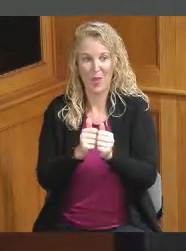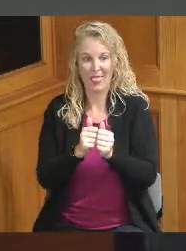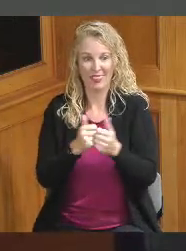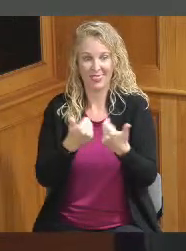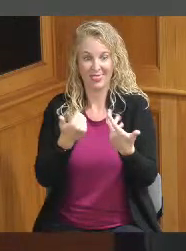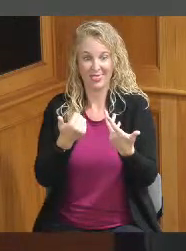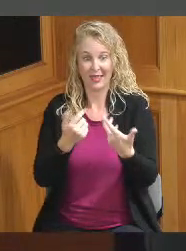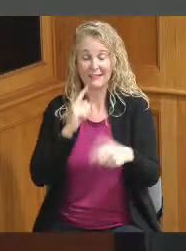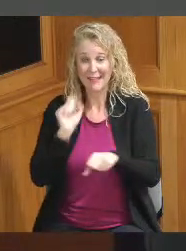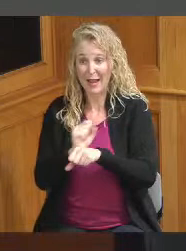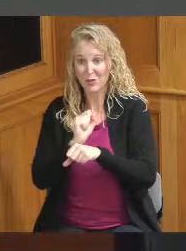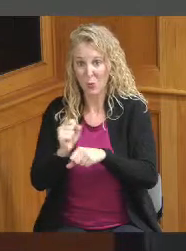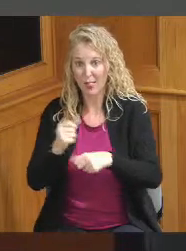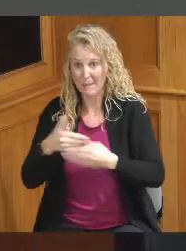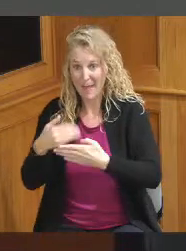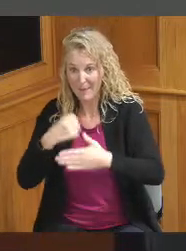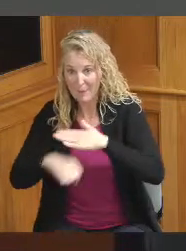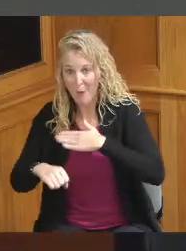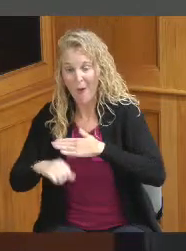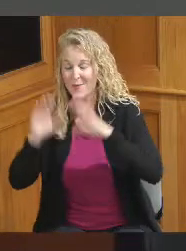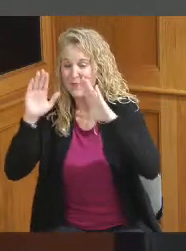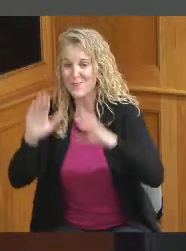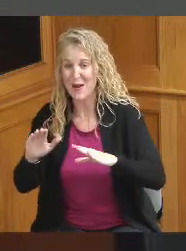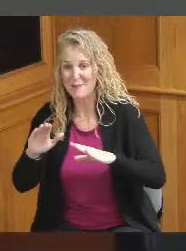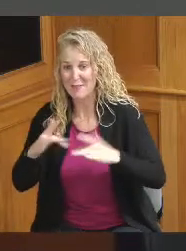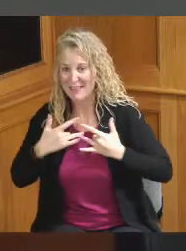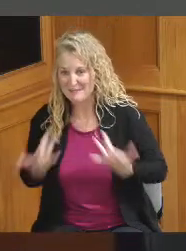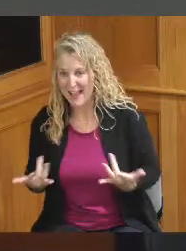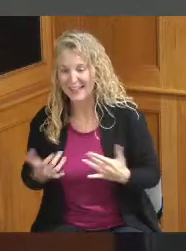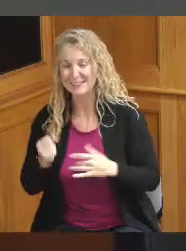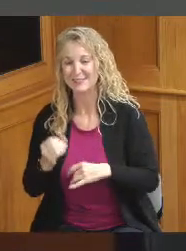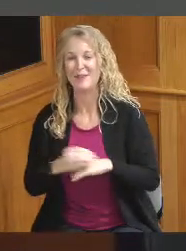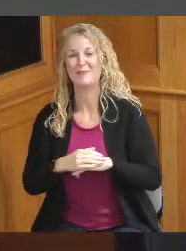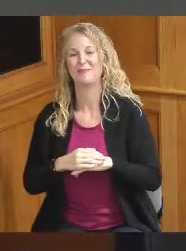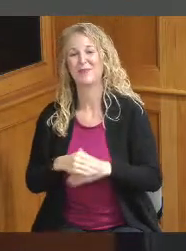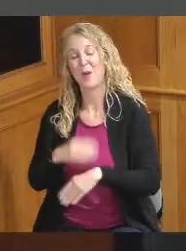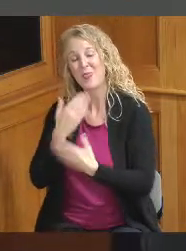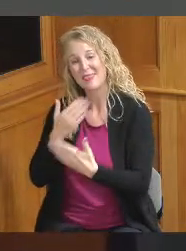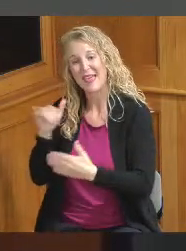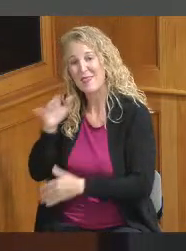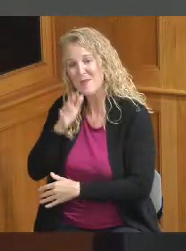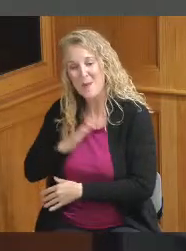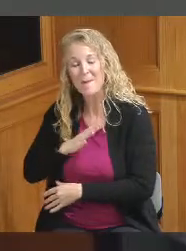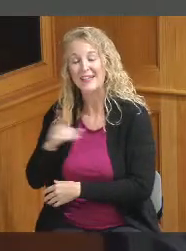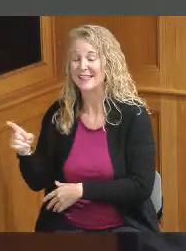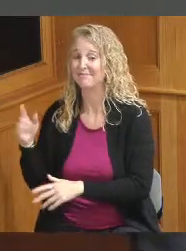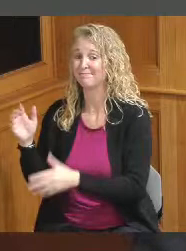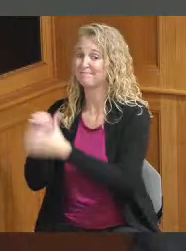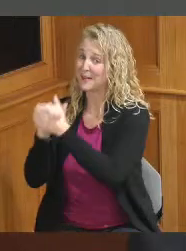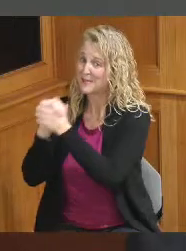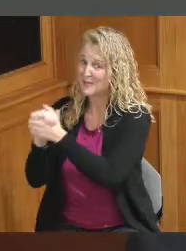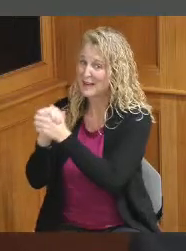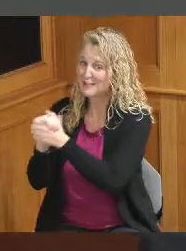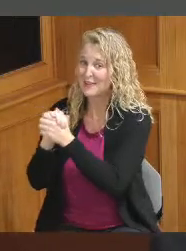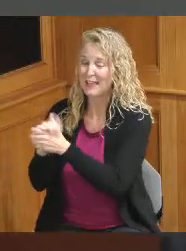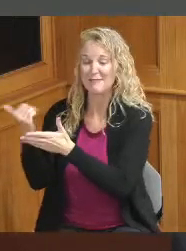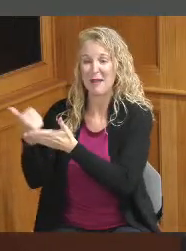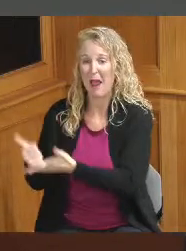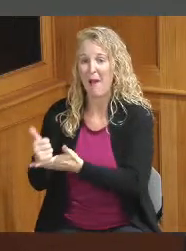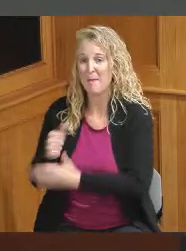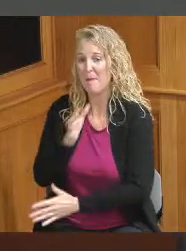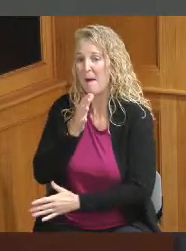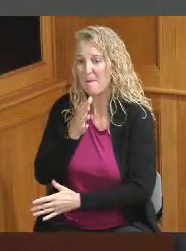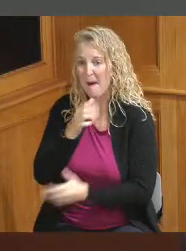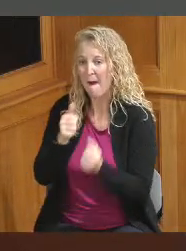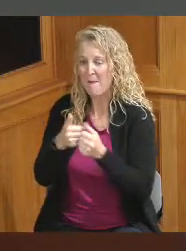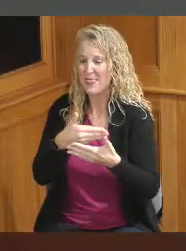with people on some of their best days as well. It just may not happen as often, but want to thank Communications Officer Couch for all